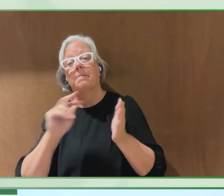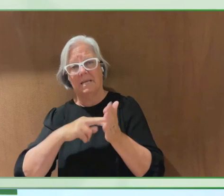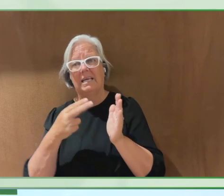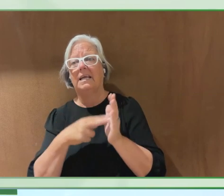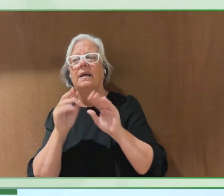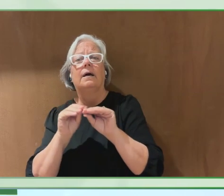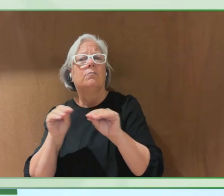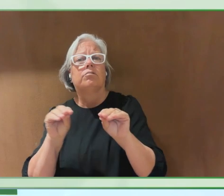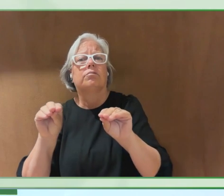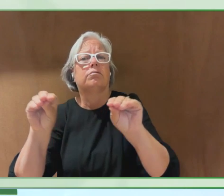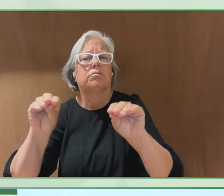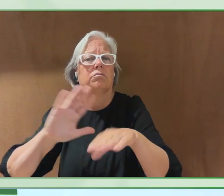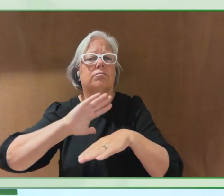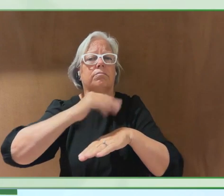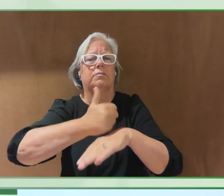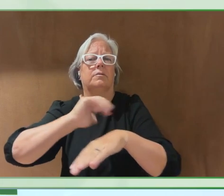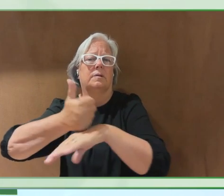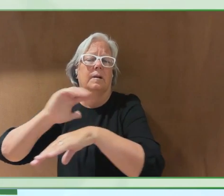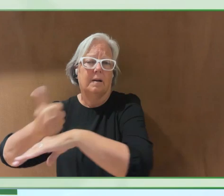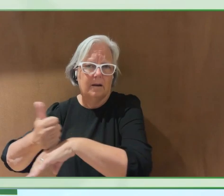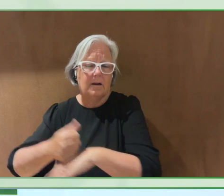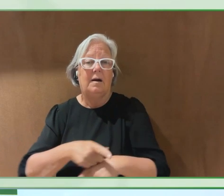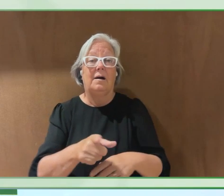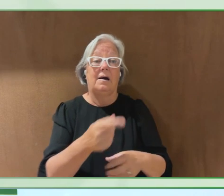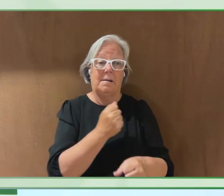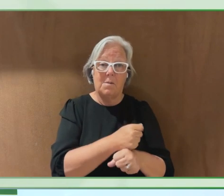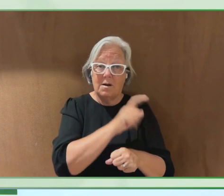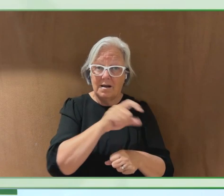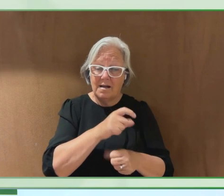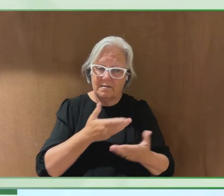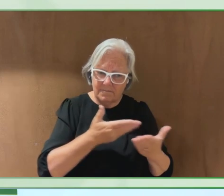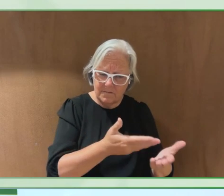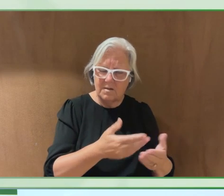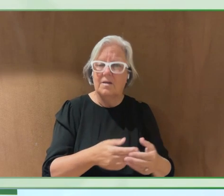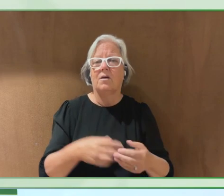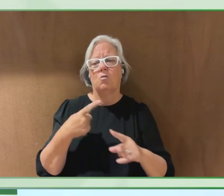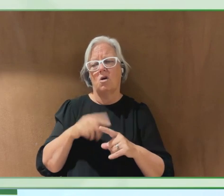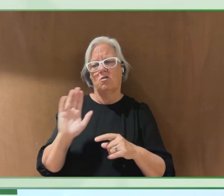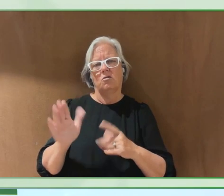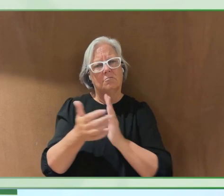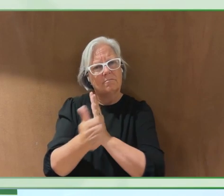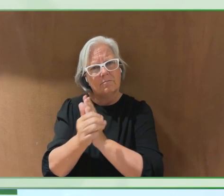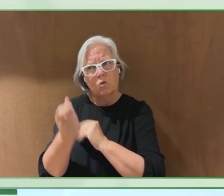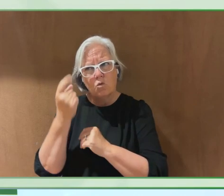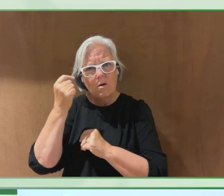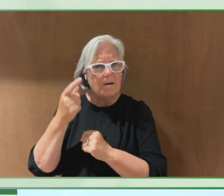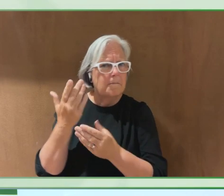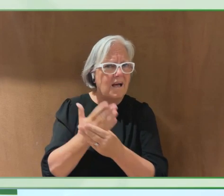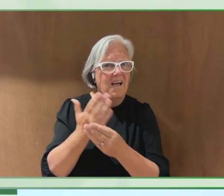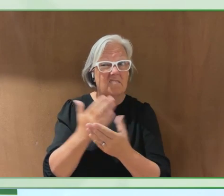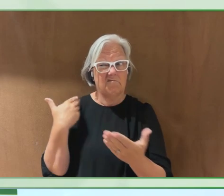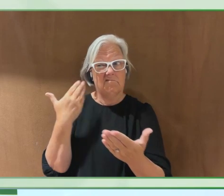of the employer, build the capacity of individuals with disabilities, and we have been doing this for the last 7 years. Next slide, please.